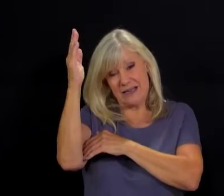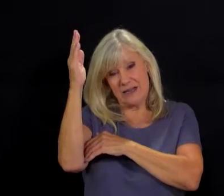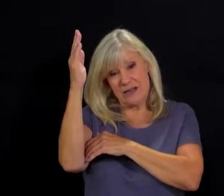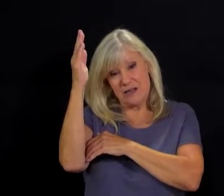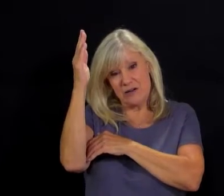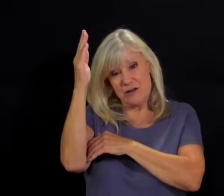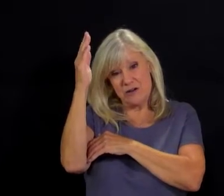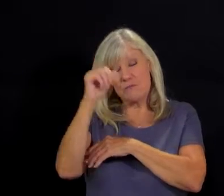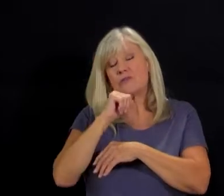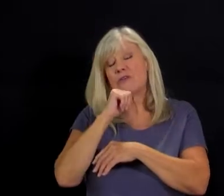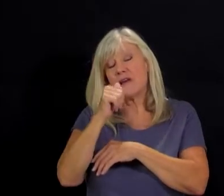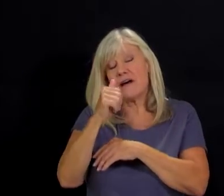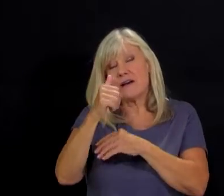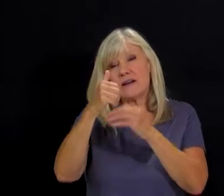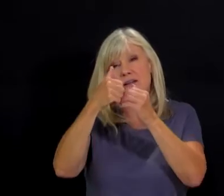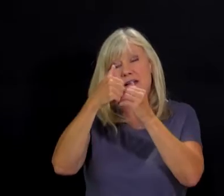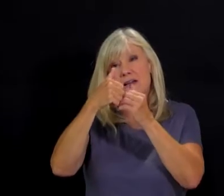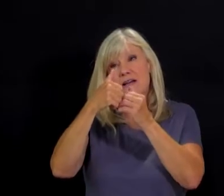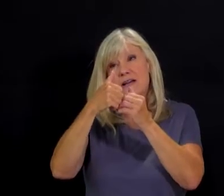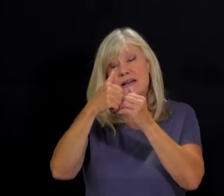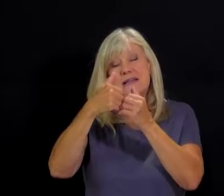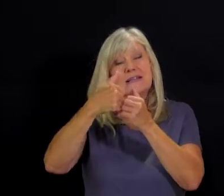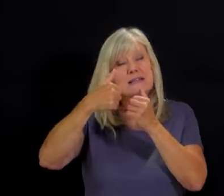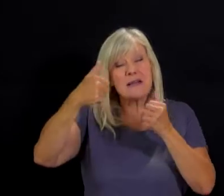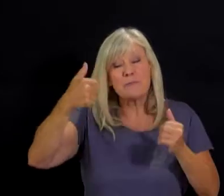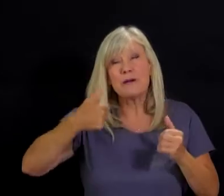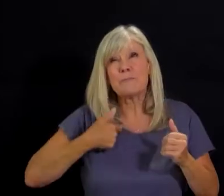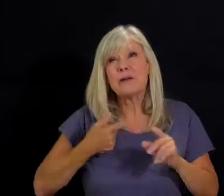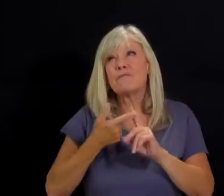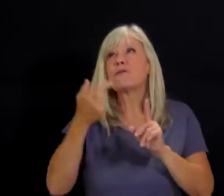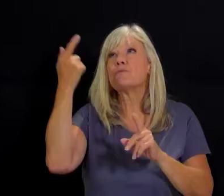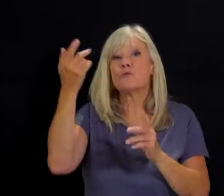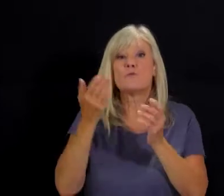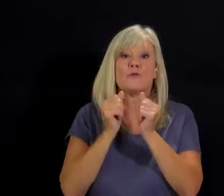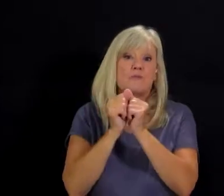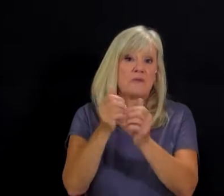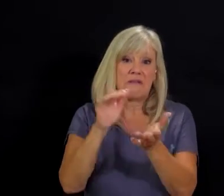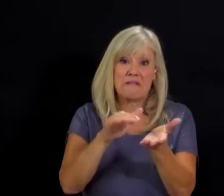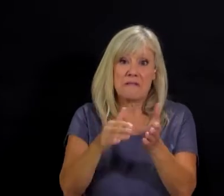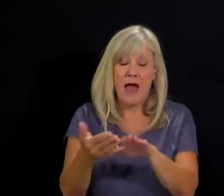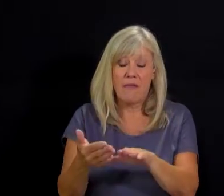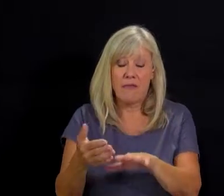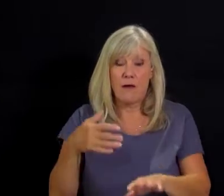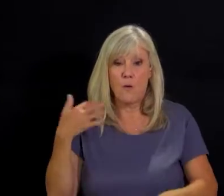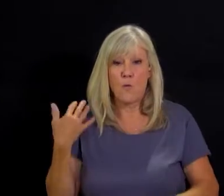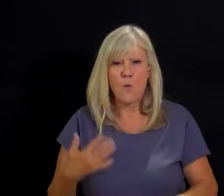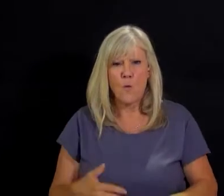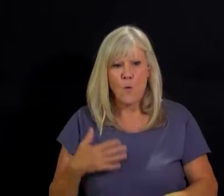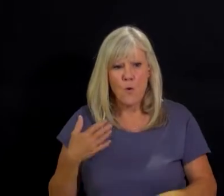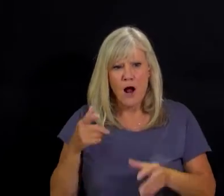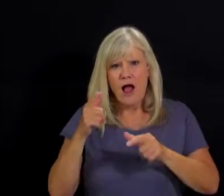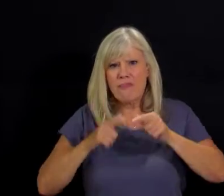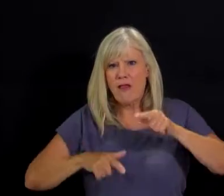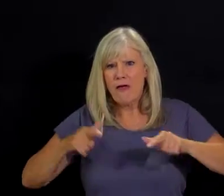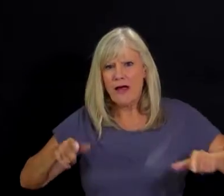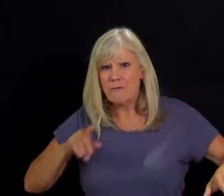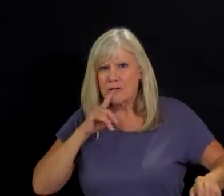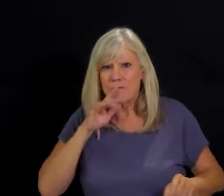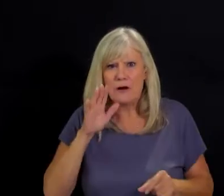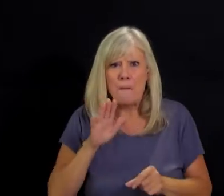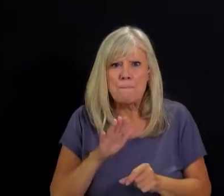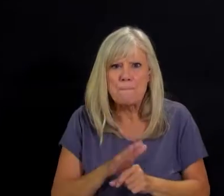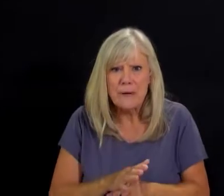separates me from you. the language of commitment